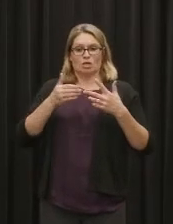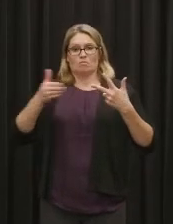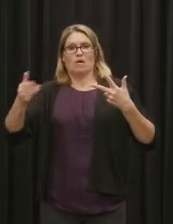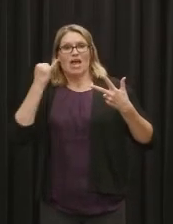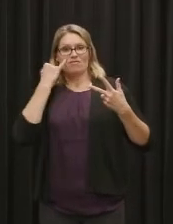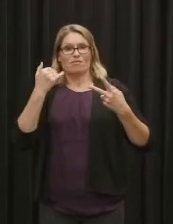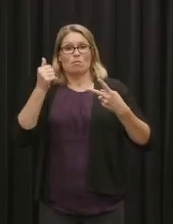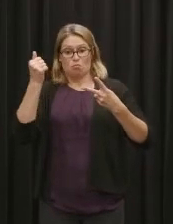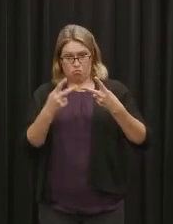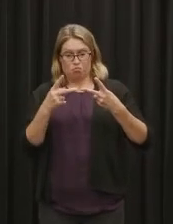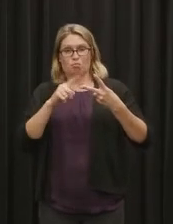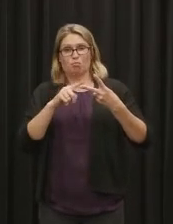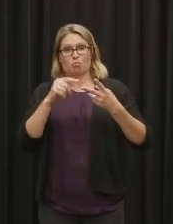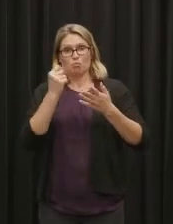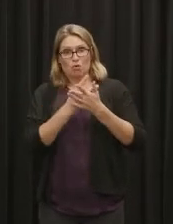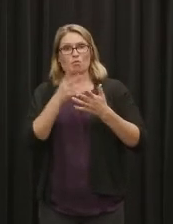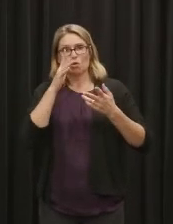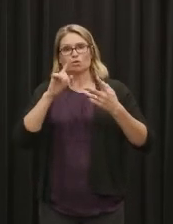plan.